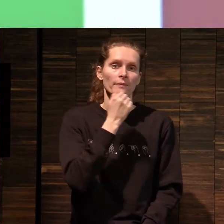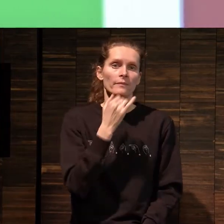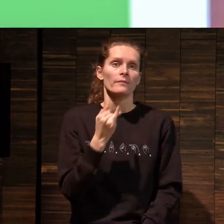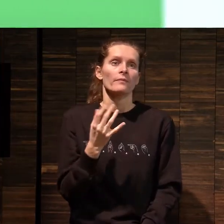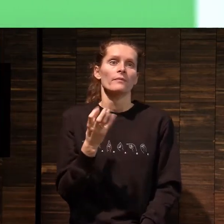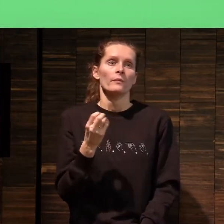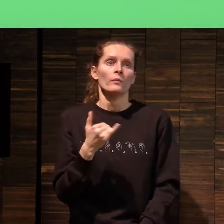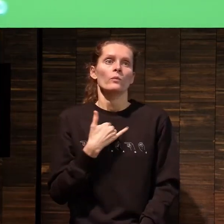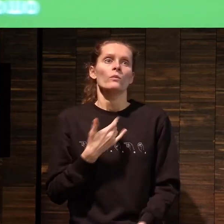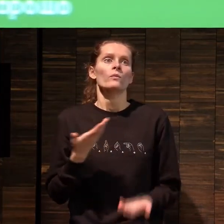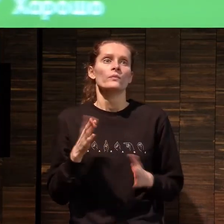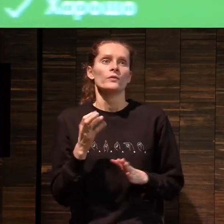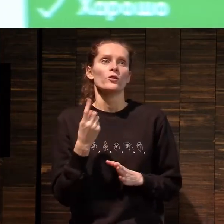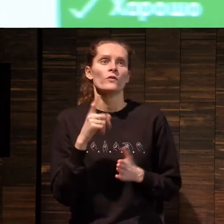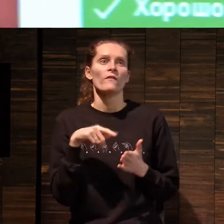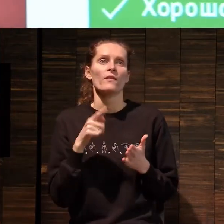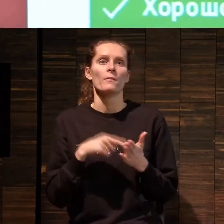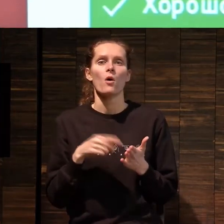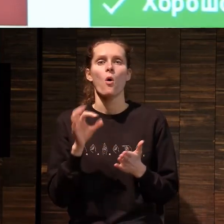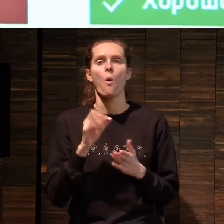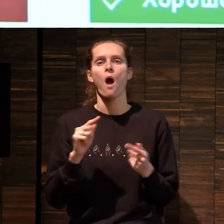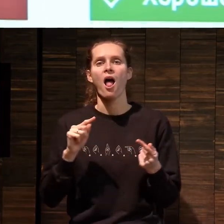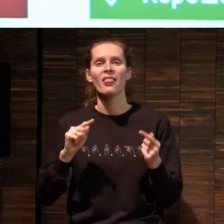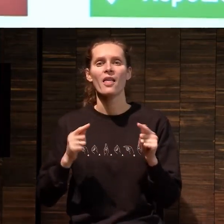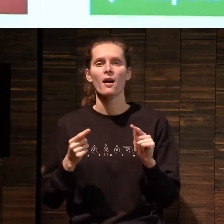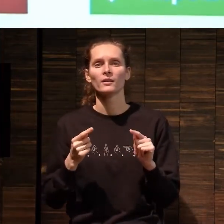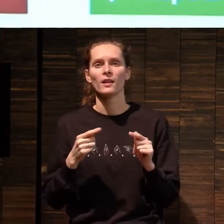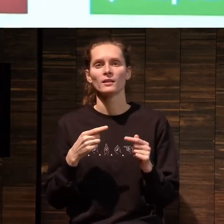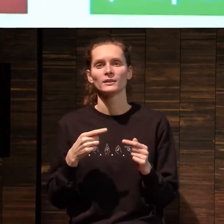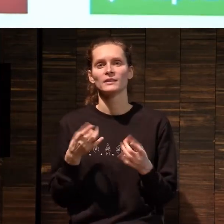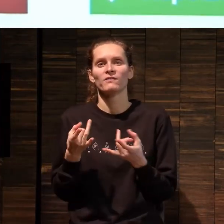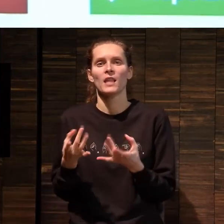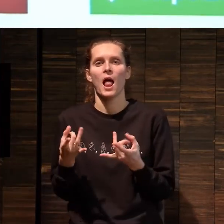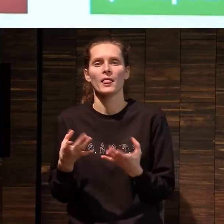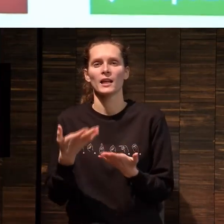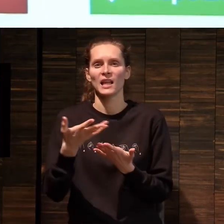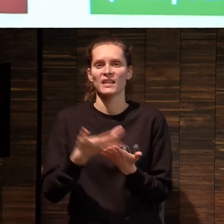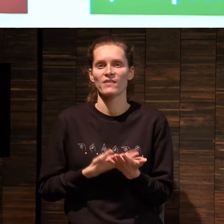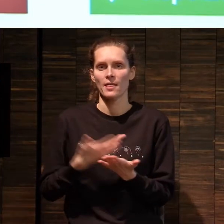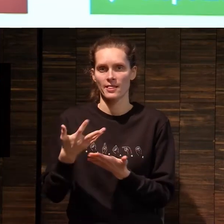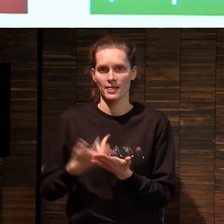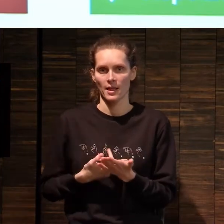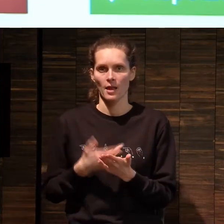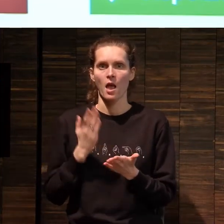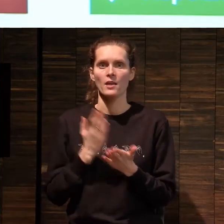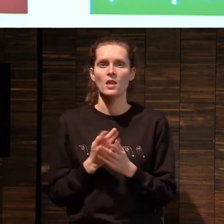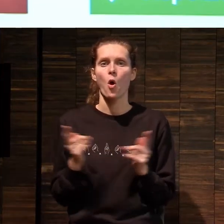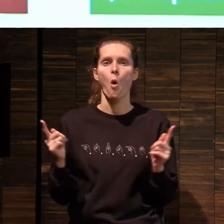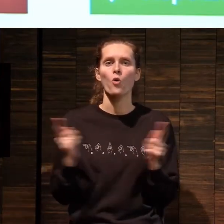office. Thank you. And we have one more question about alternative text.